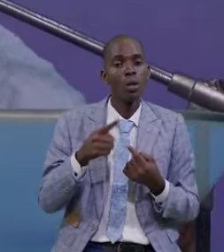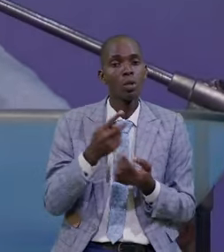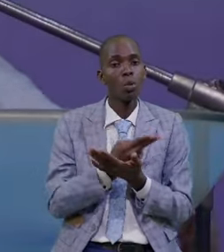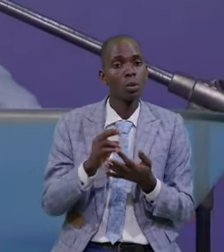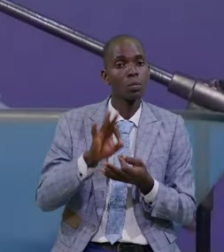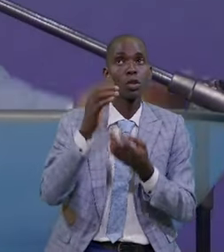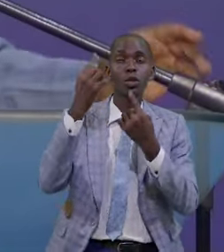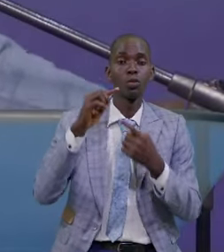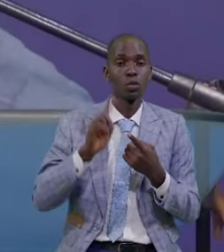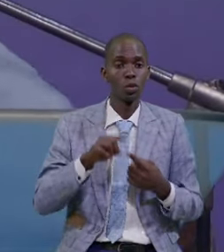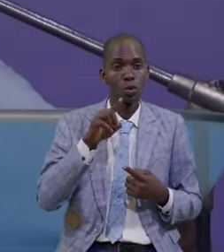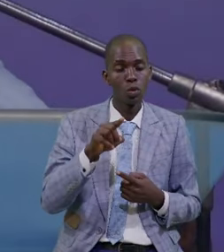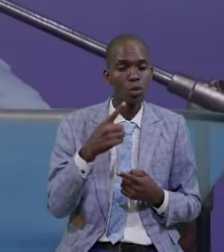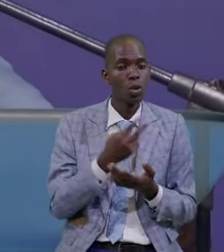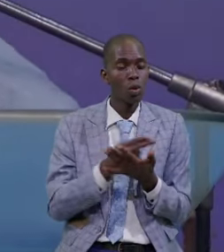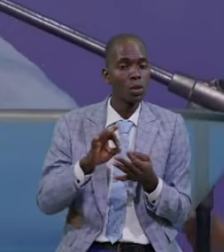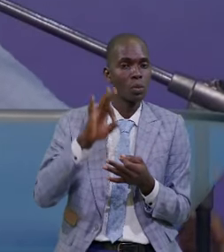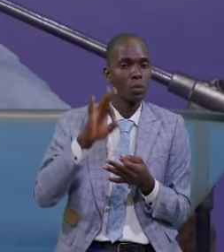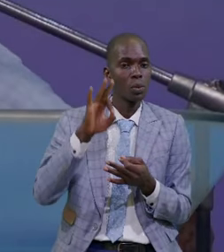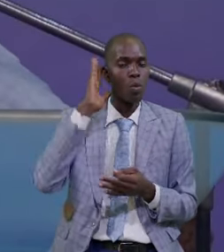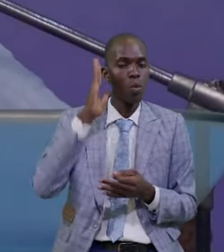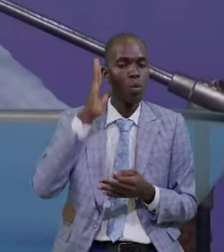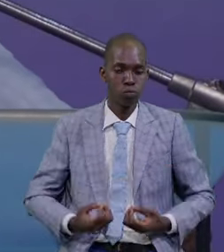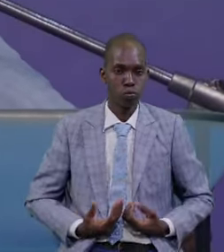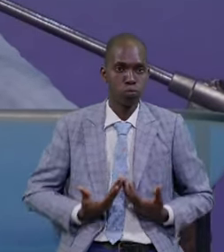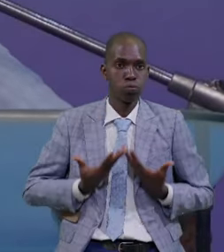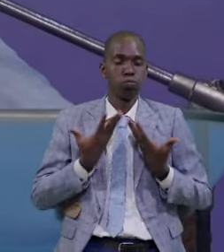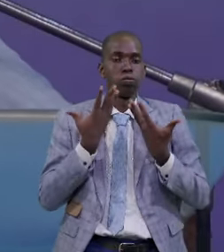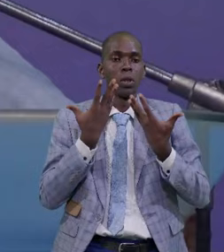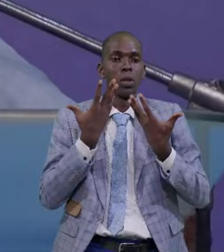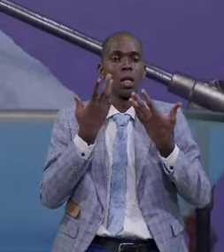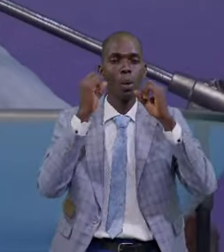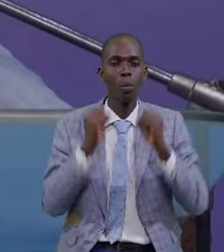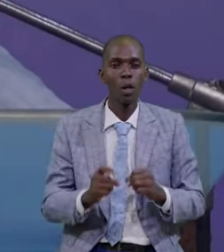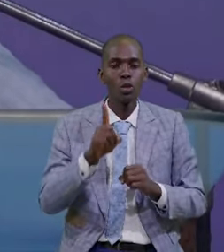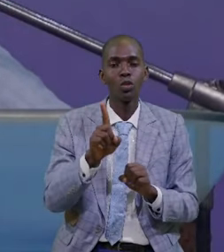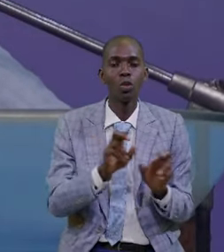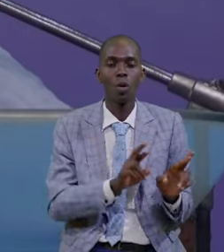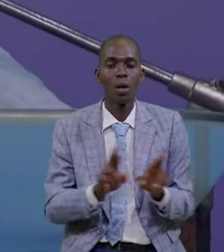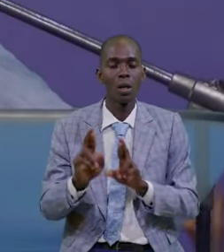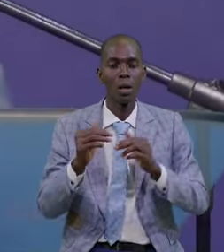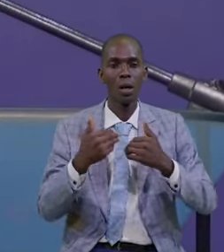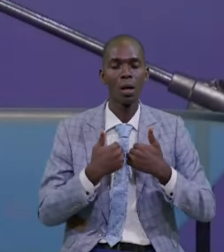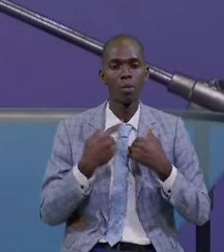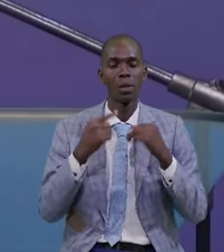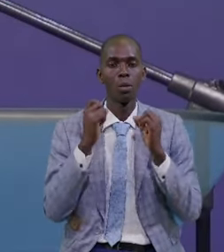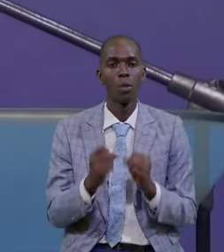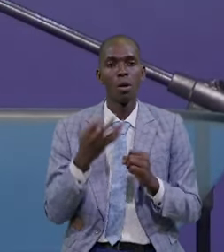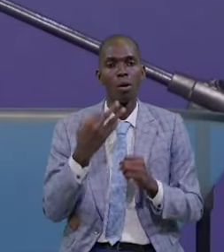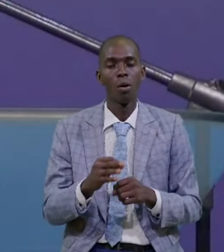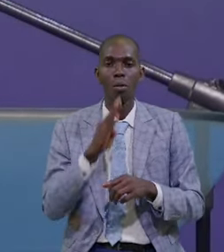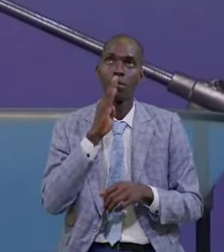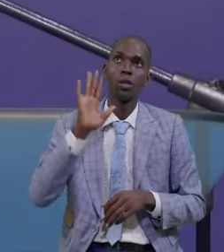reactivates the power we have already, the power of sonship. We have